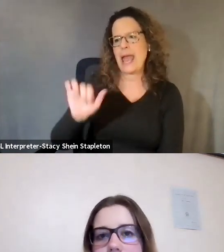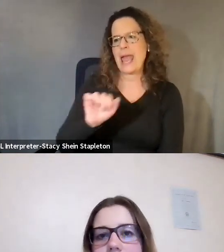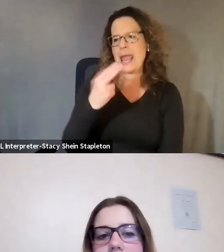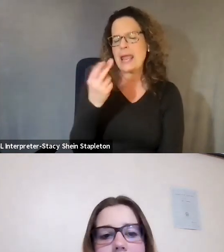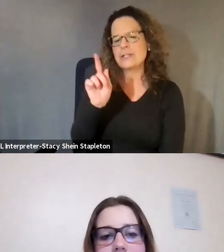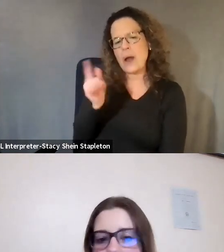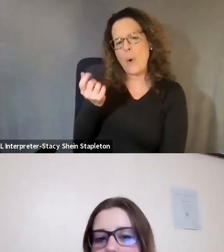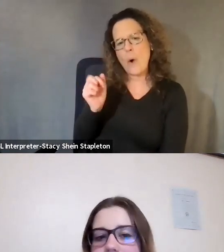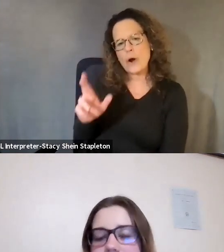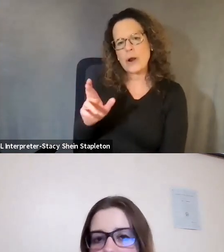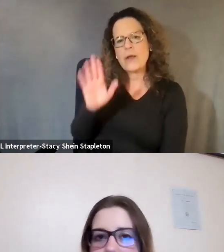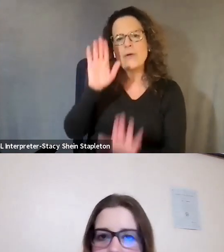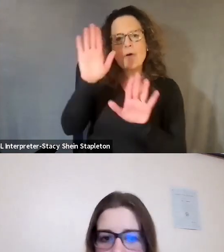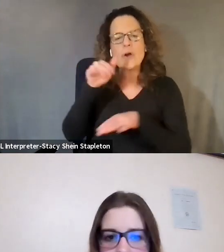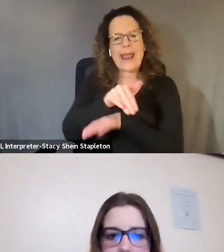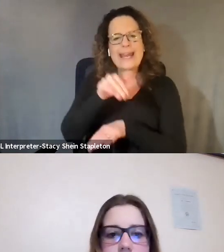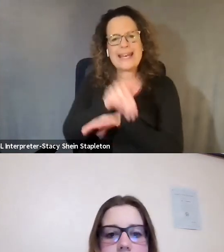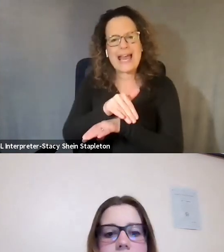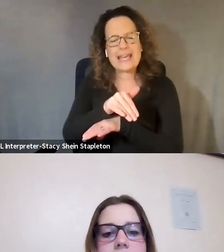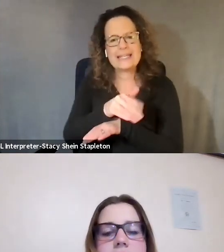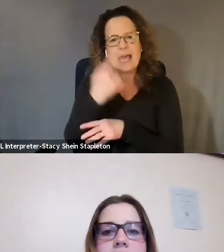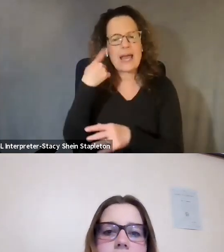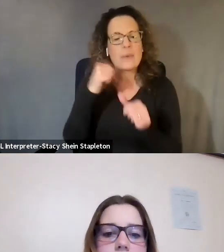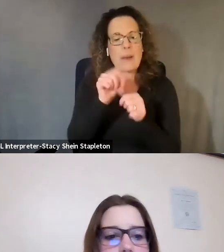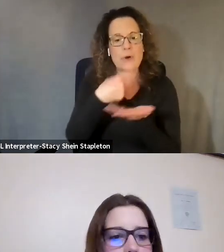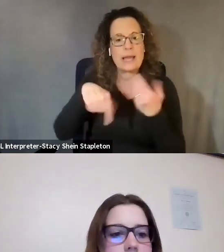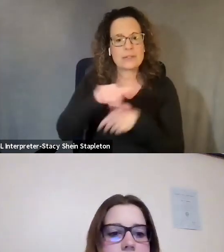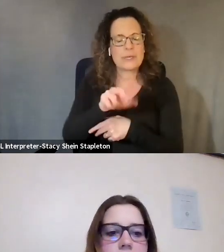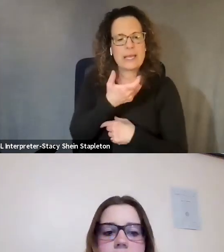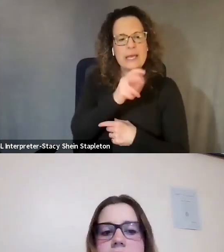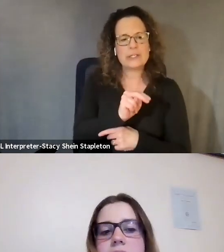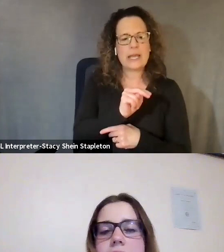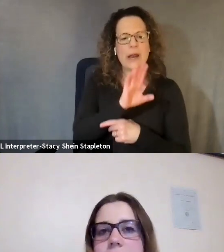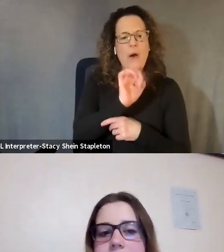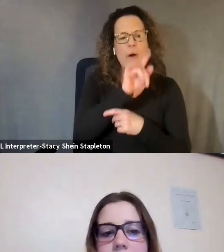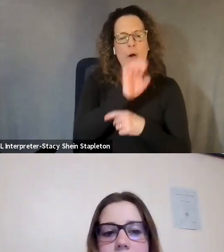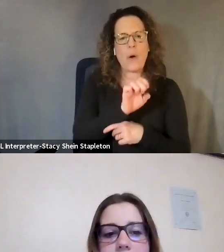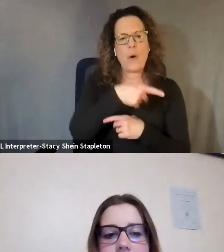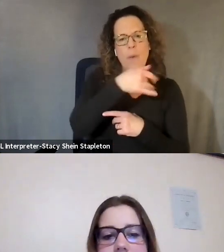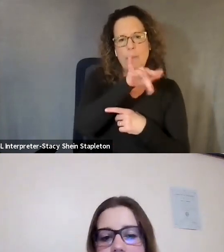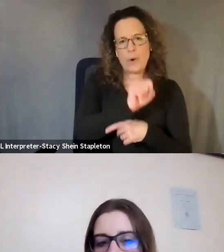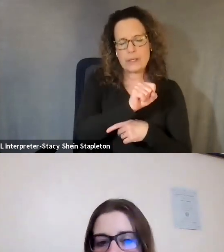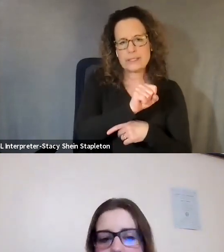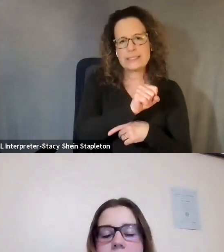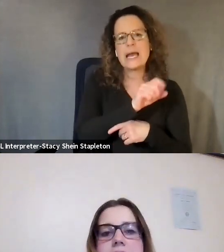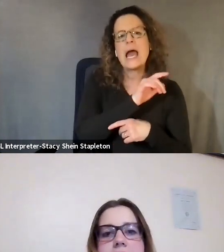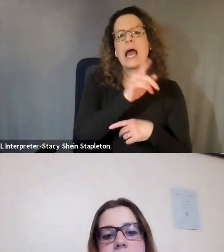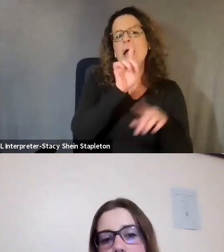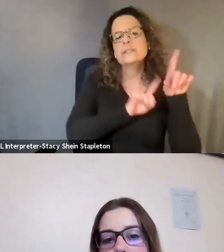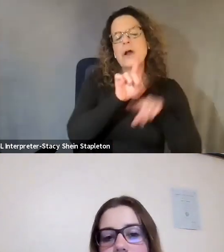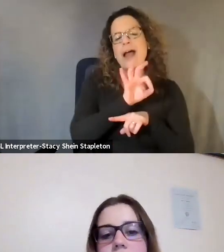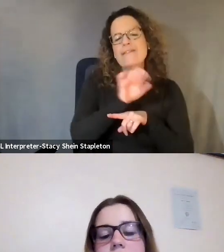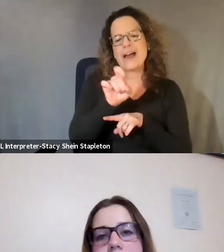www.lwvah.org. Have a great night. And don't forget, next week we are having Jay Nicole Brooks, a Looking Glass Ensemble member and star of